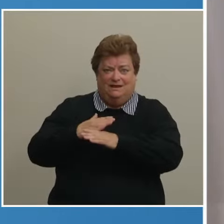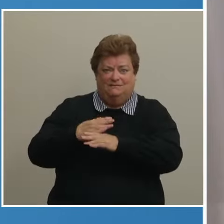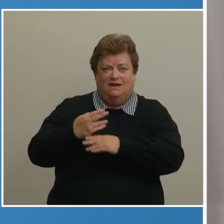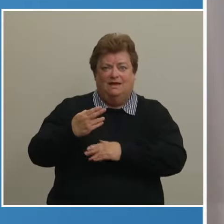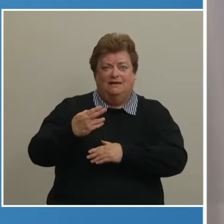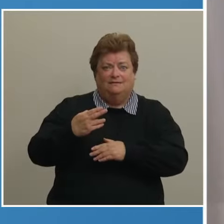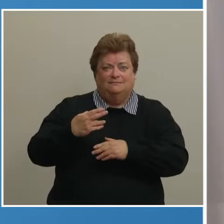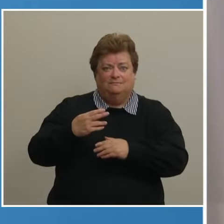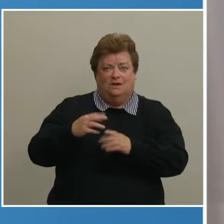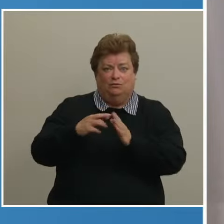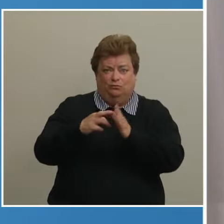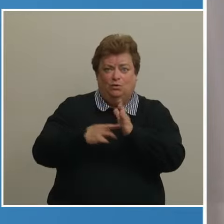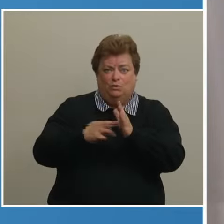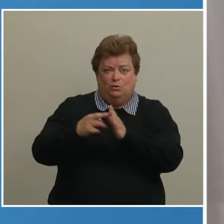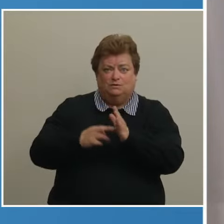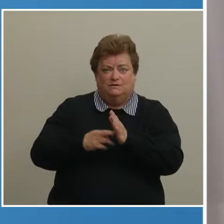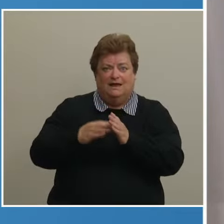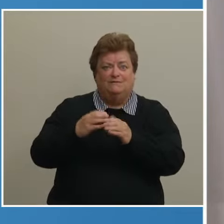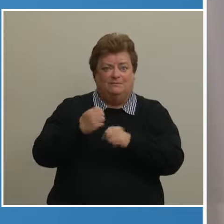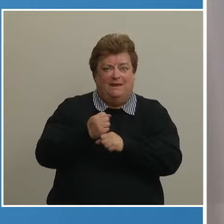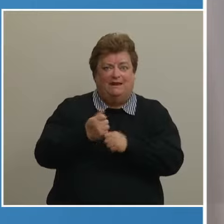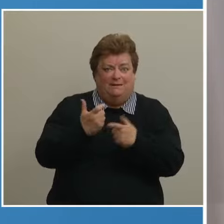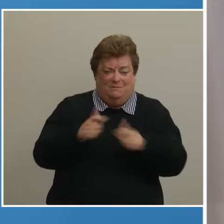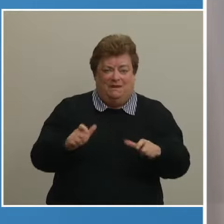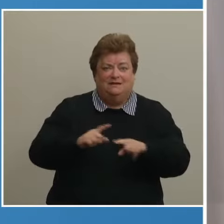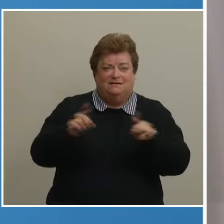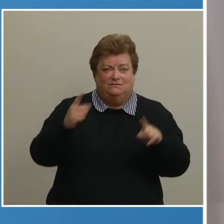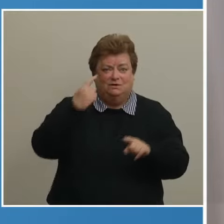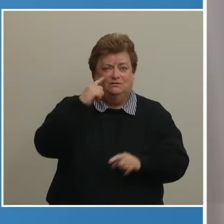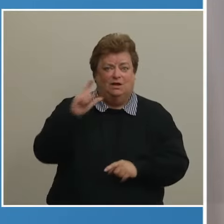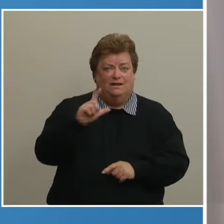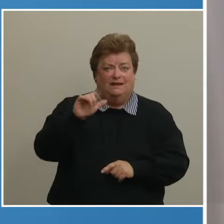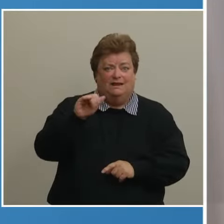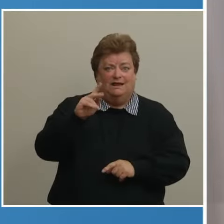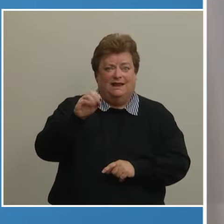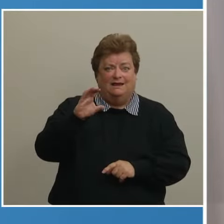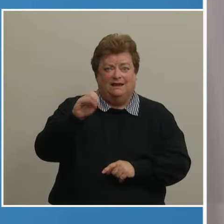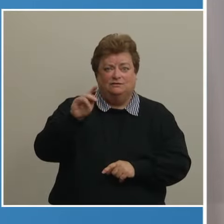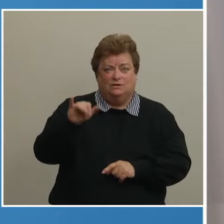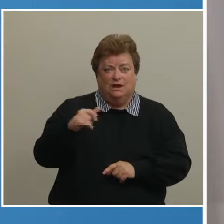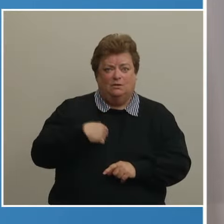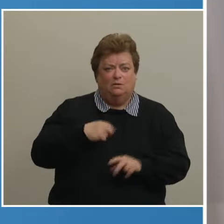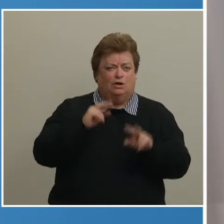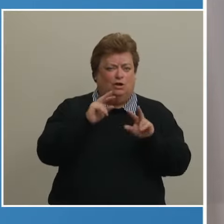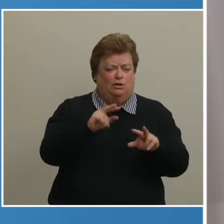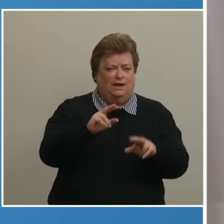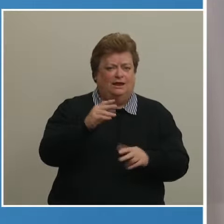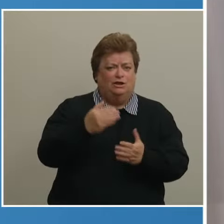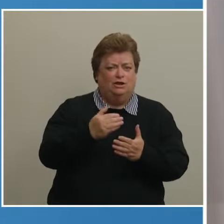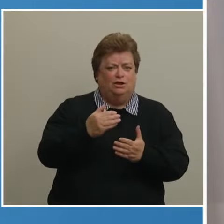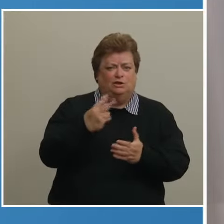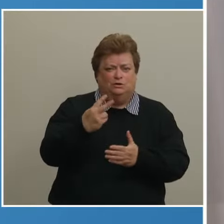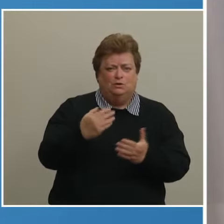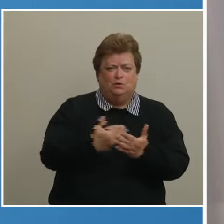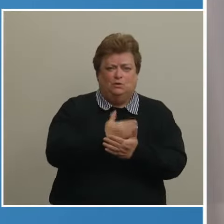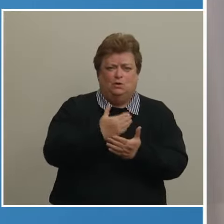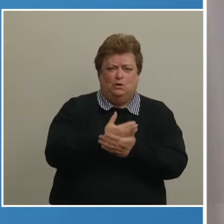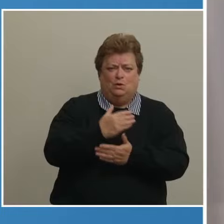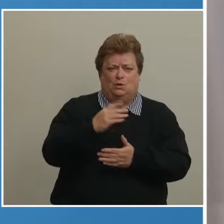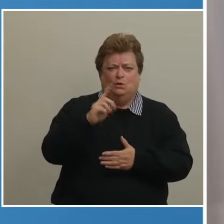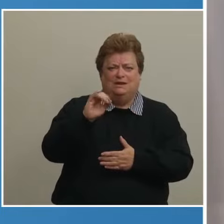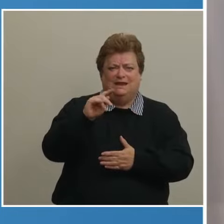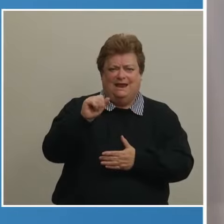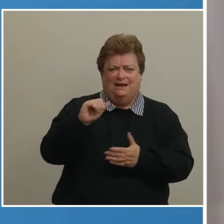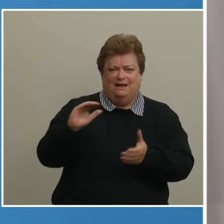have made a significant difference for Lincoln and Lancaster County. We're going to look at two updated data comparisons that we have shared